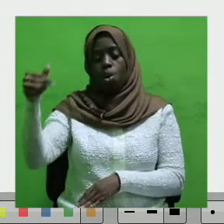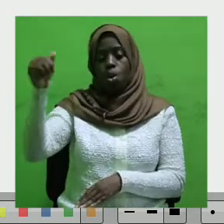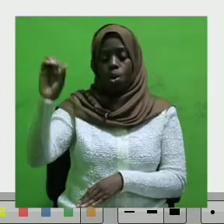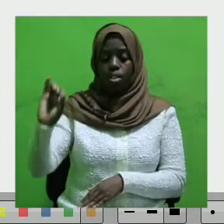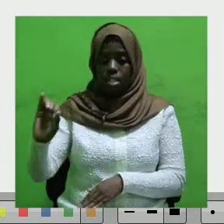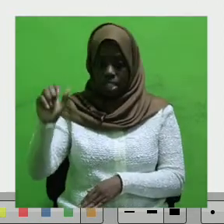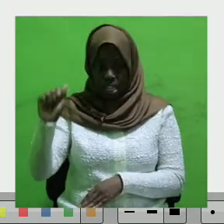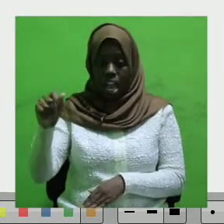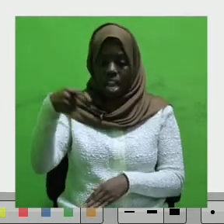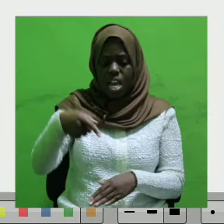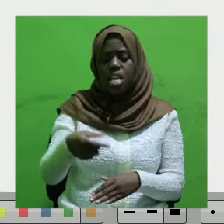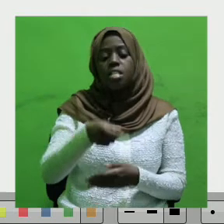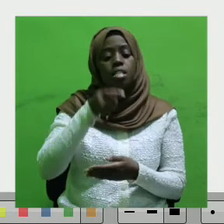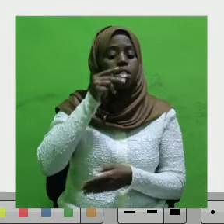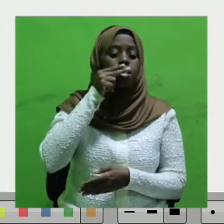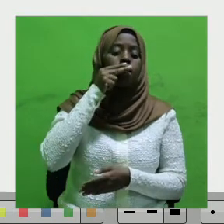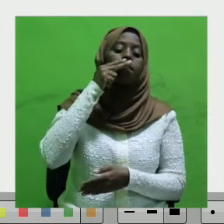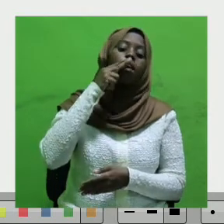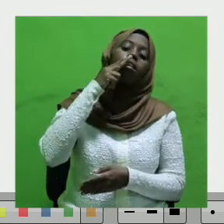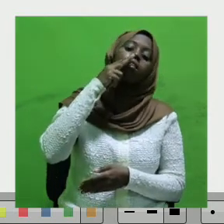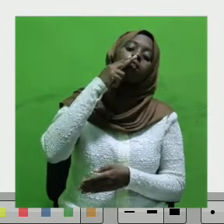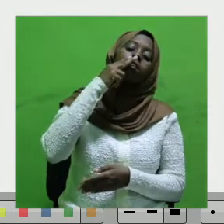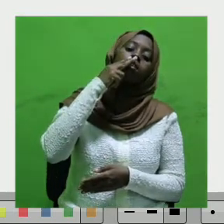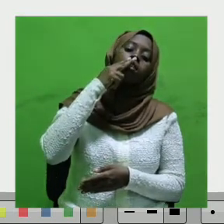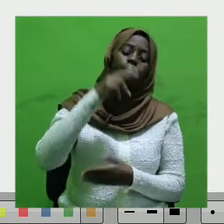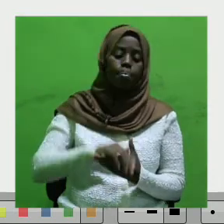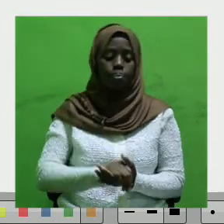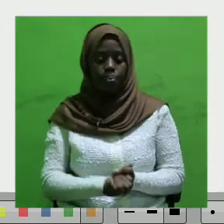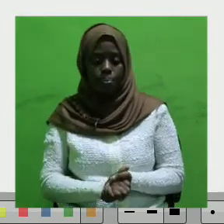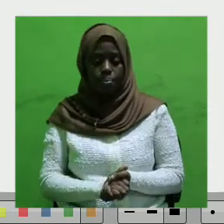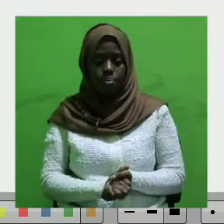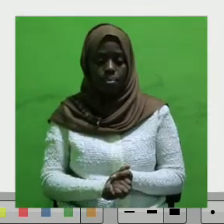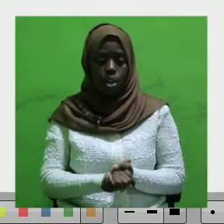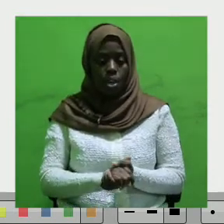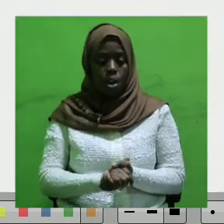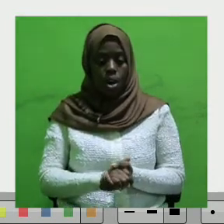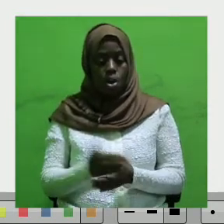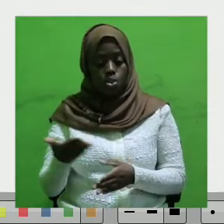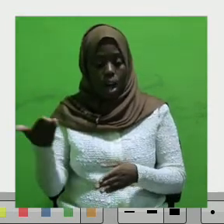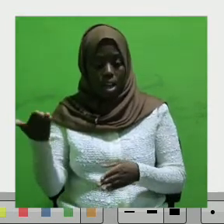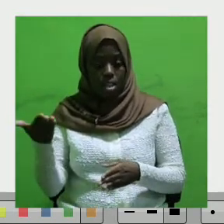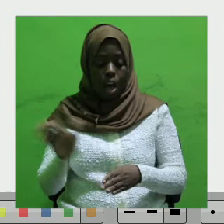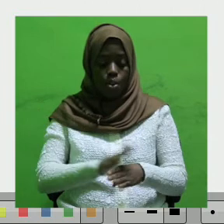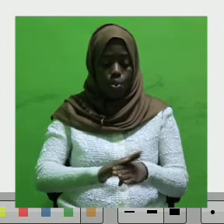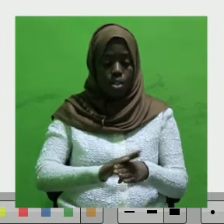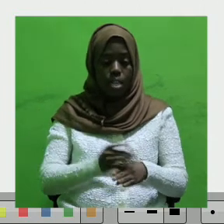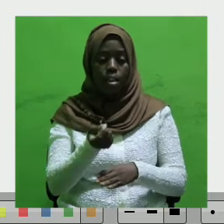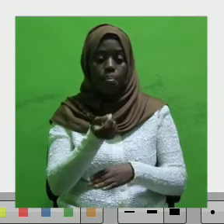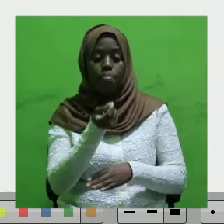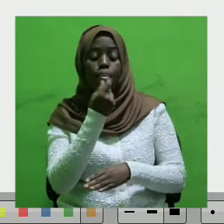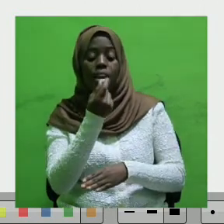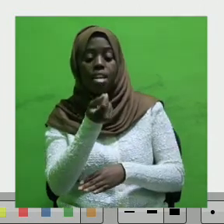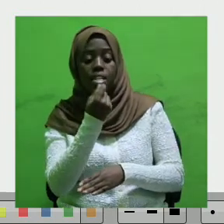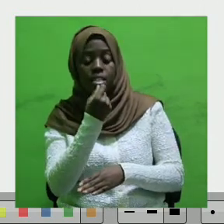and cigars. So we have seen that these can be used as in medicines, these can be used as beverages, these